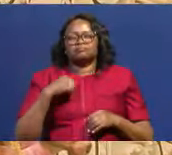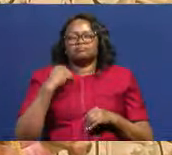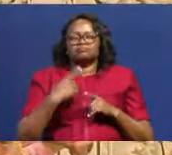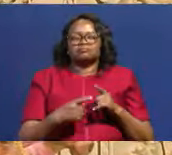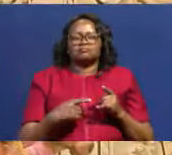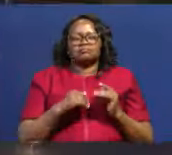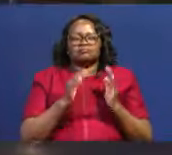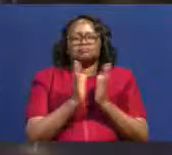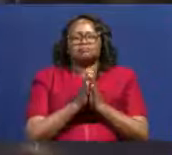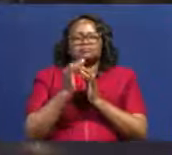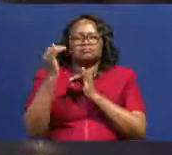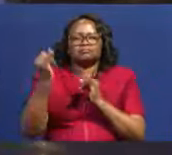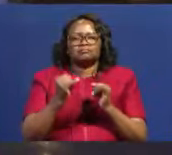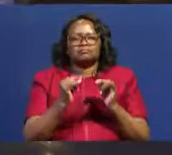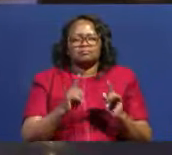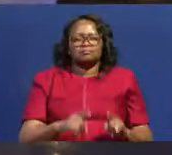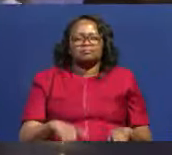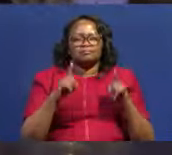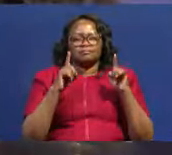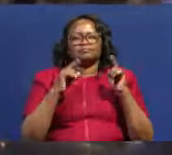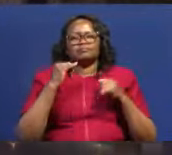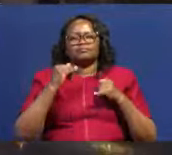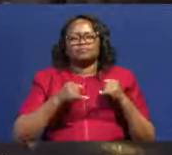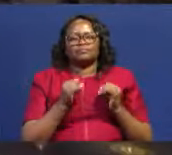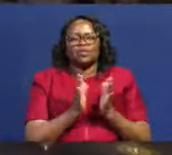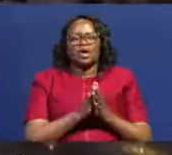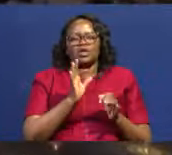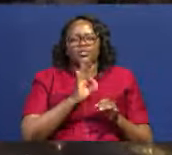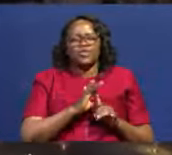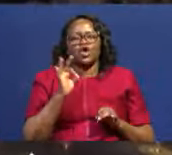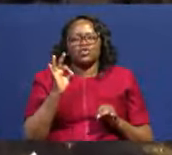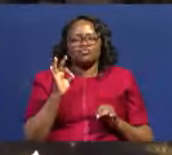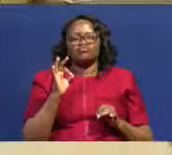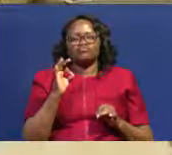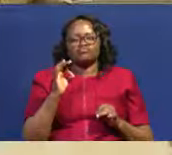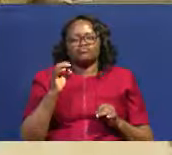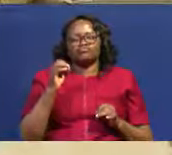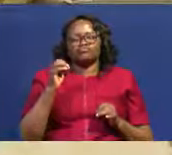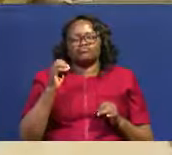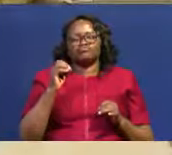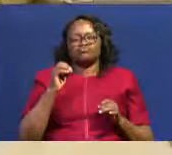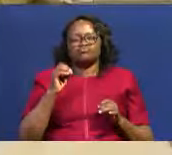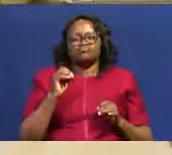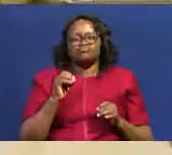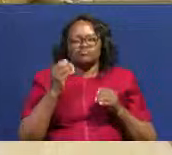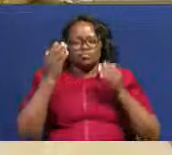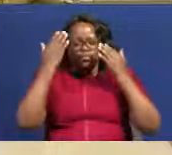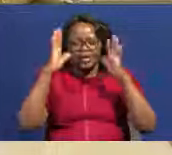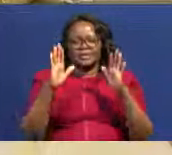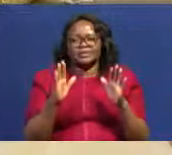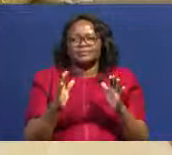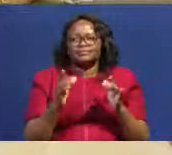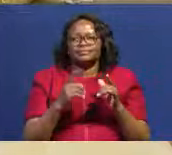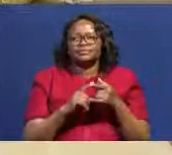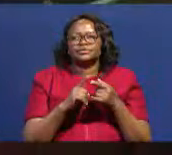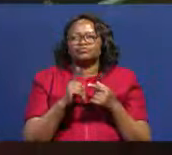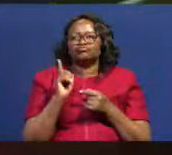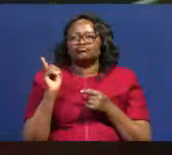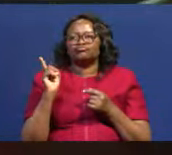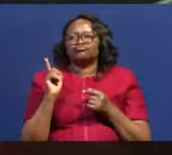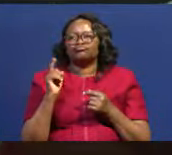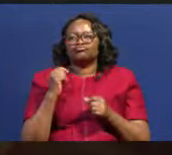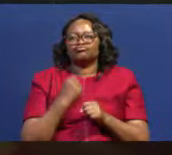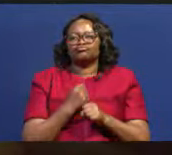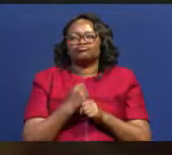an invitation for prosperity, joy, and spiritual enlightenment. The act of placing these lamps is performed with